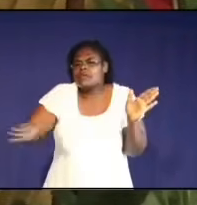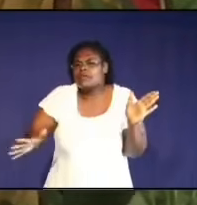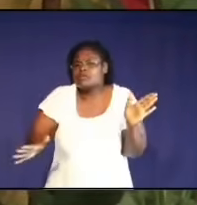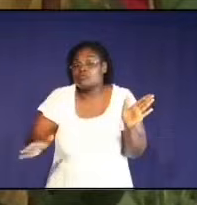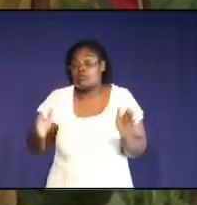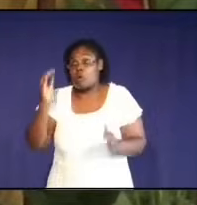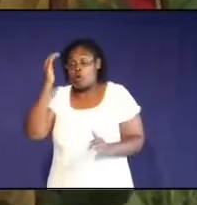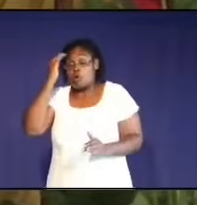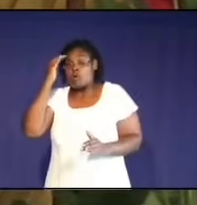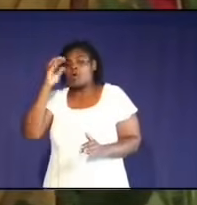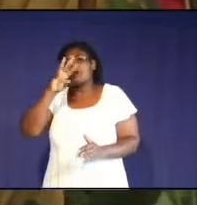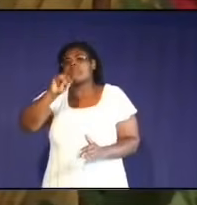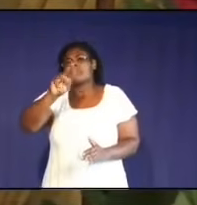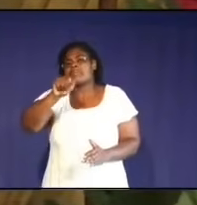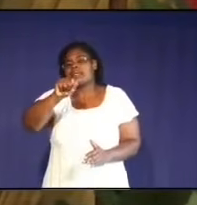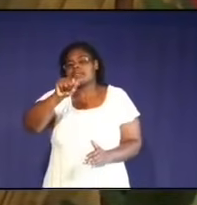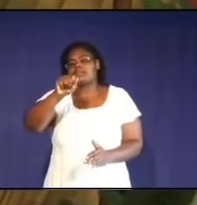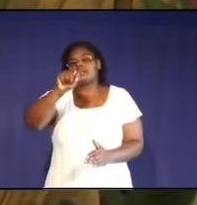Jesus said in